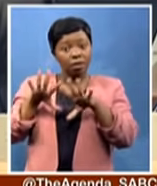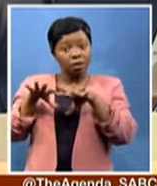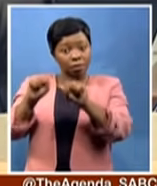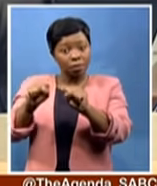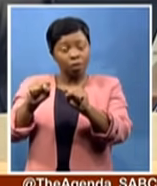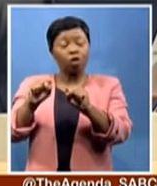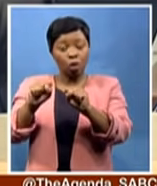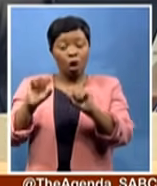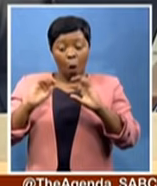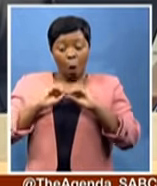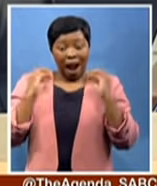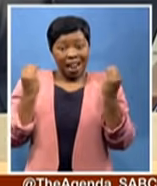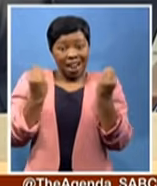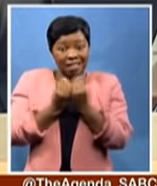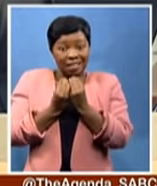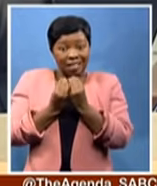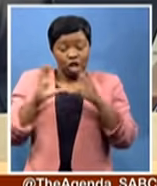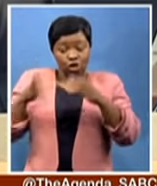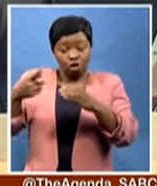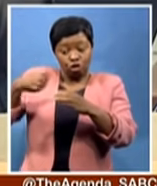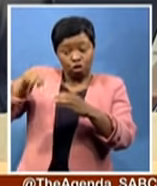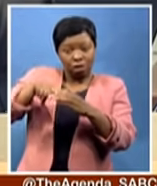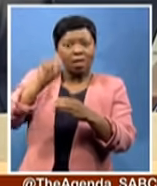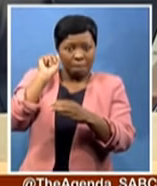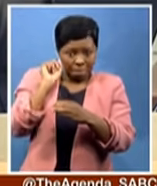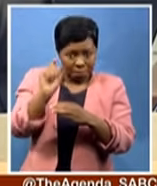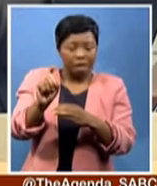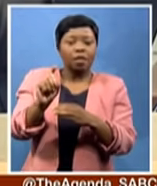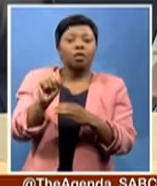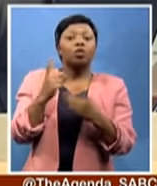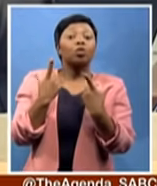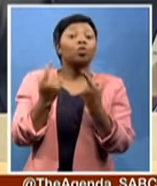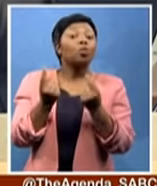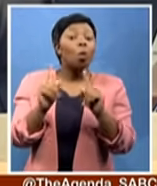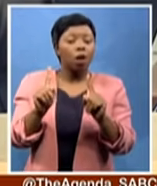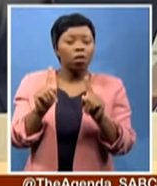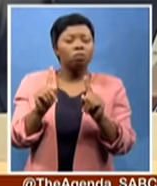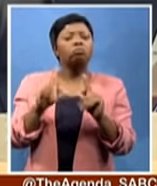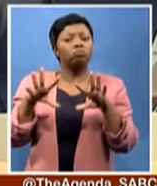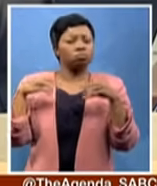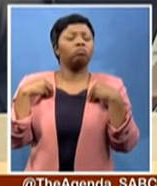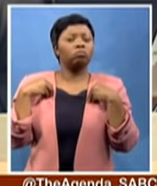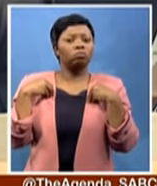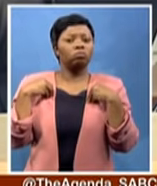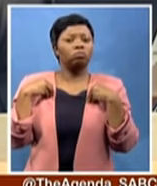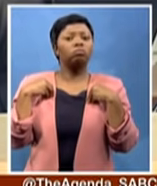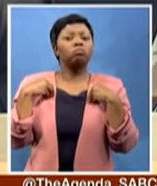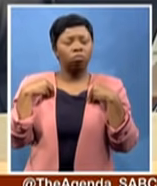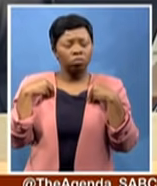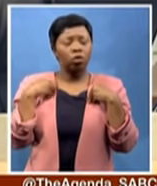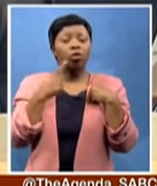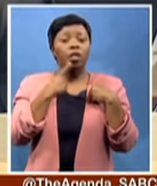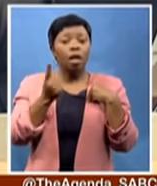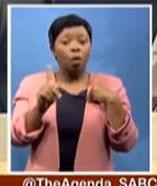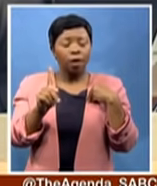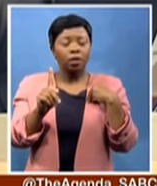does acknowledge that it must provide explanations for the matters currently